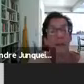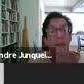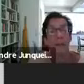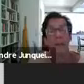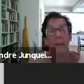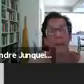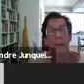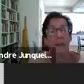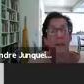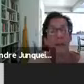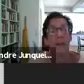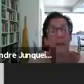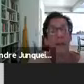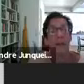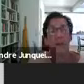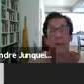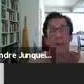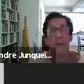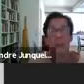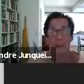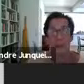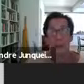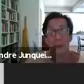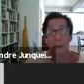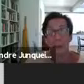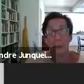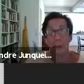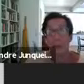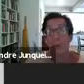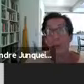overview of the work. So,